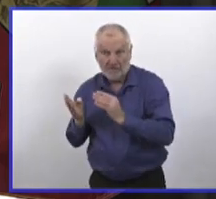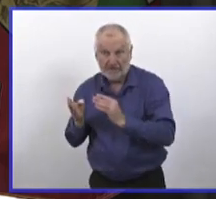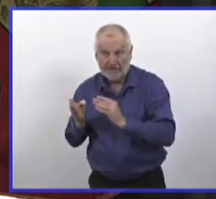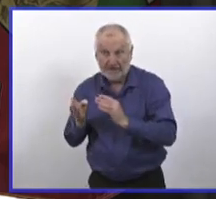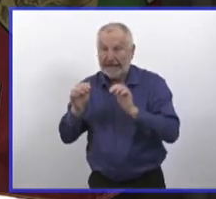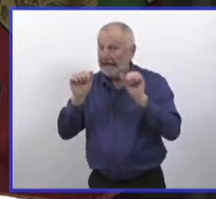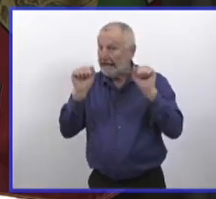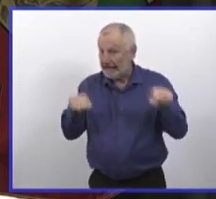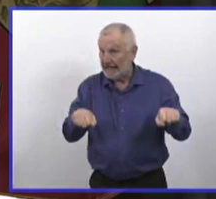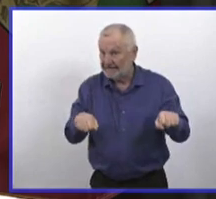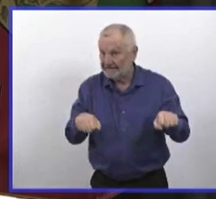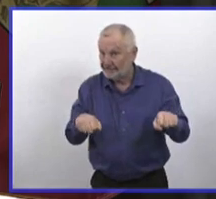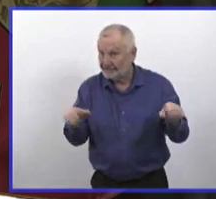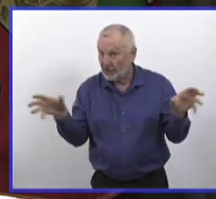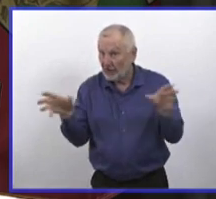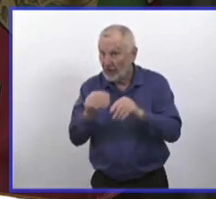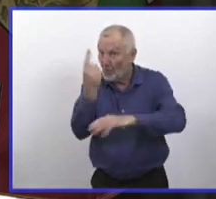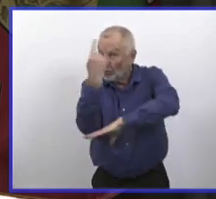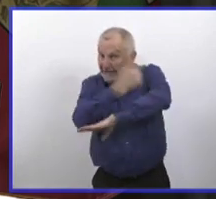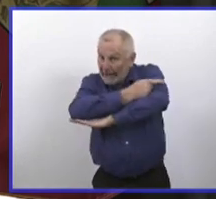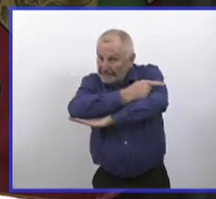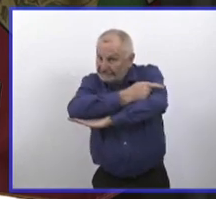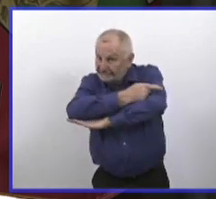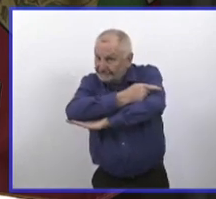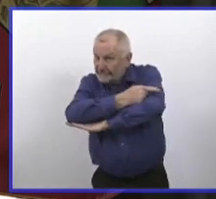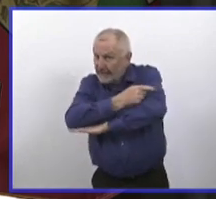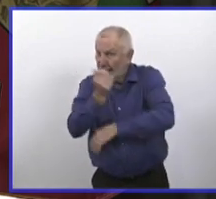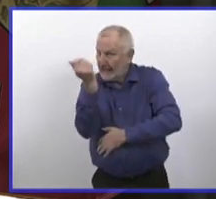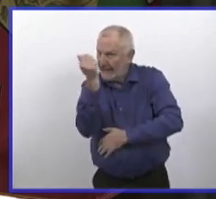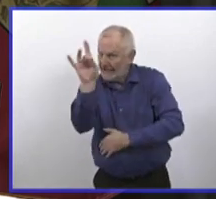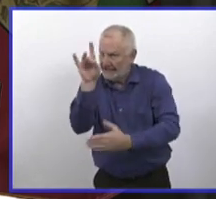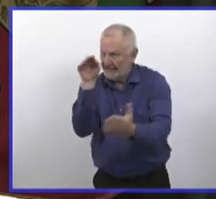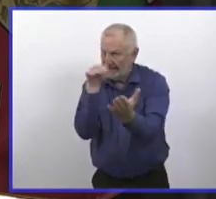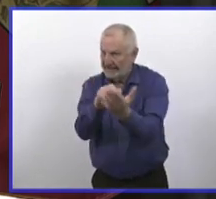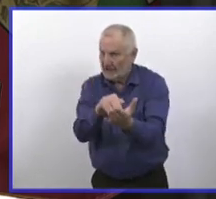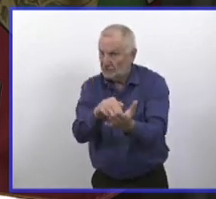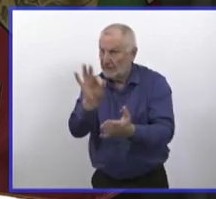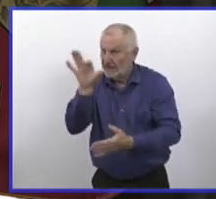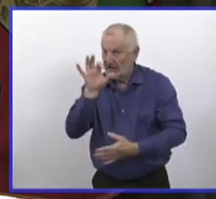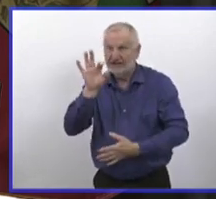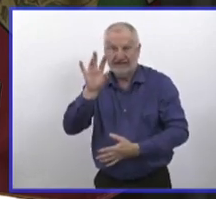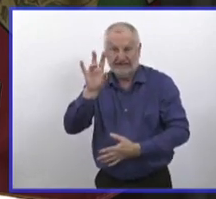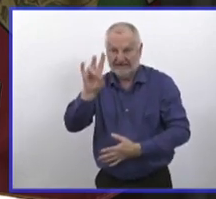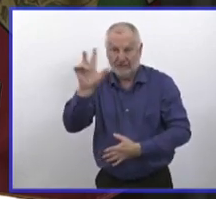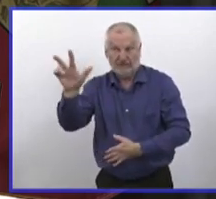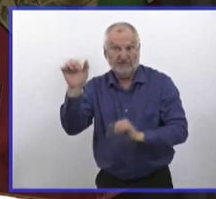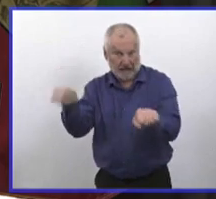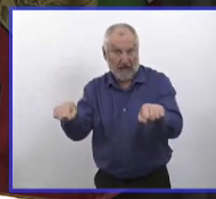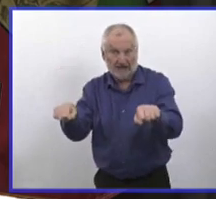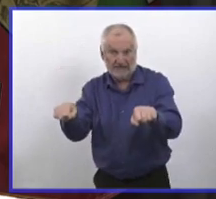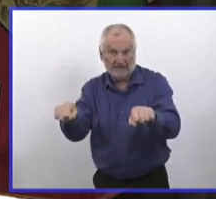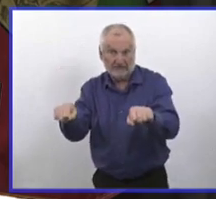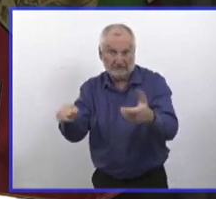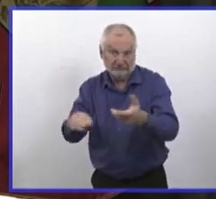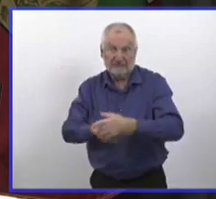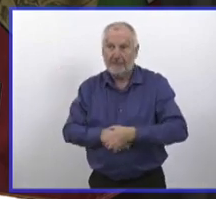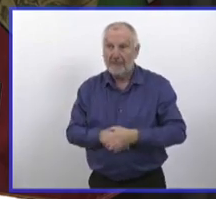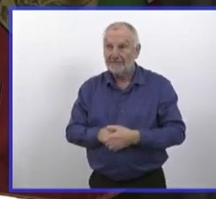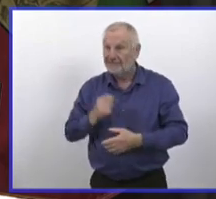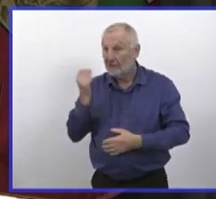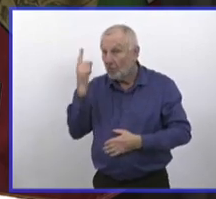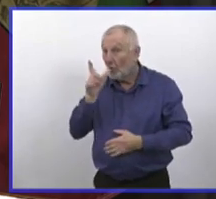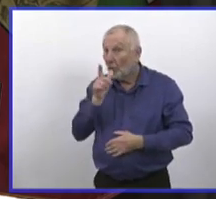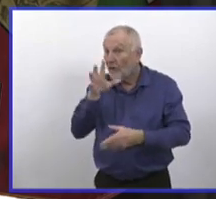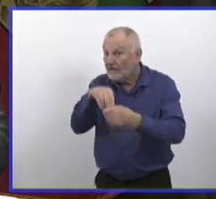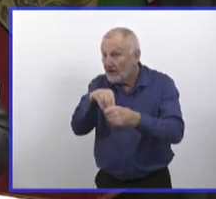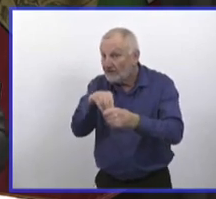18,973 doses a day. This includes our super sites, the distributed model with doctors and pharmacists, focused immunization teams, and